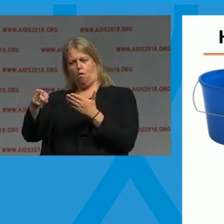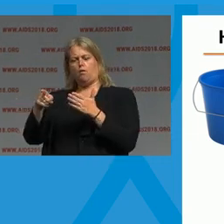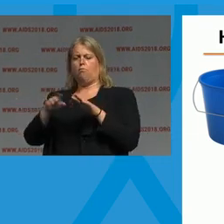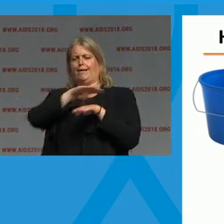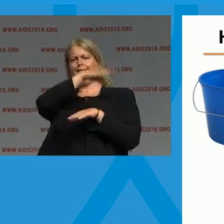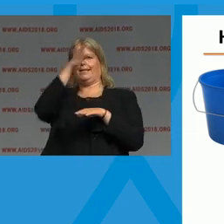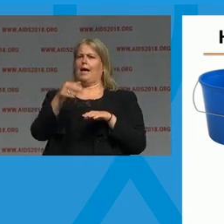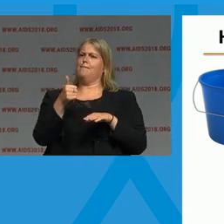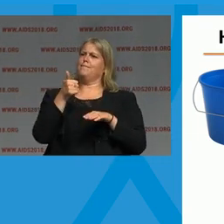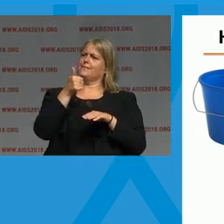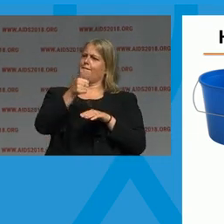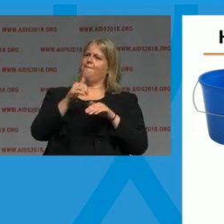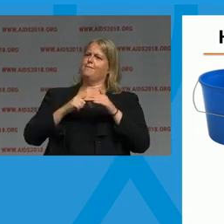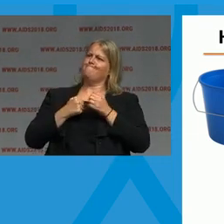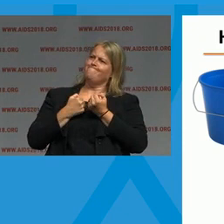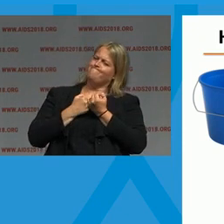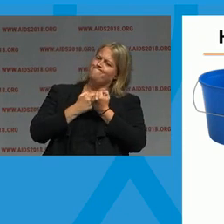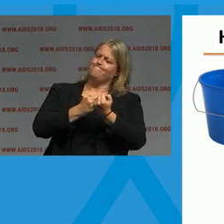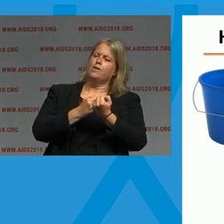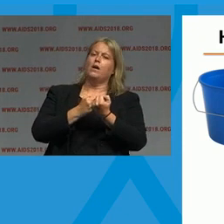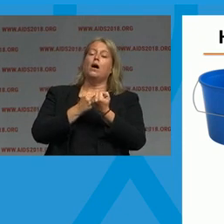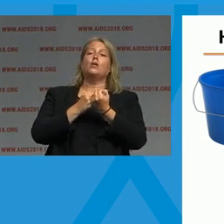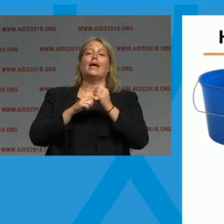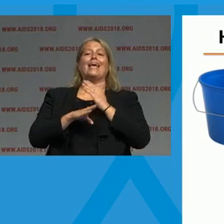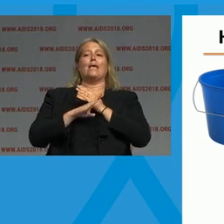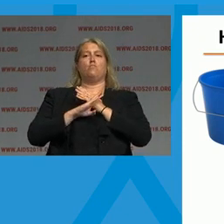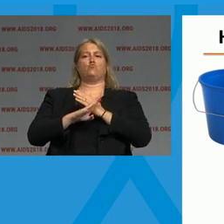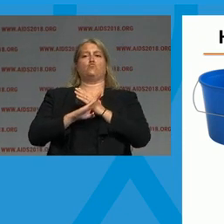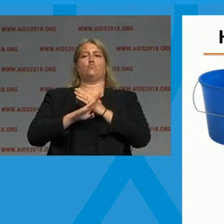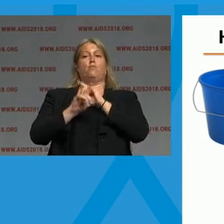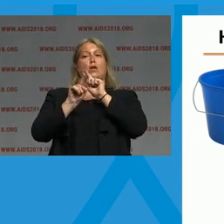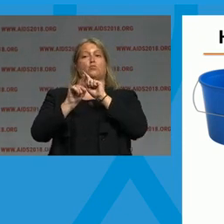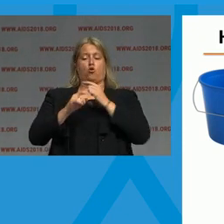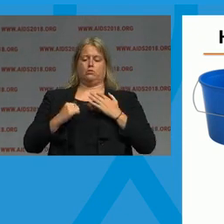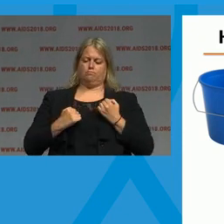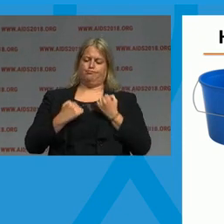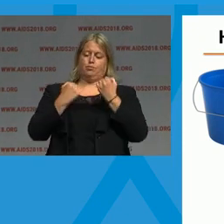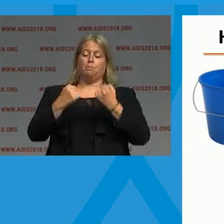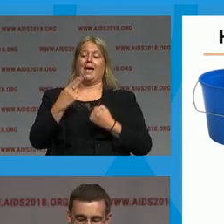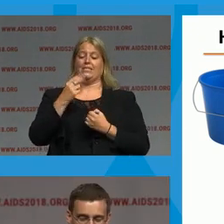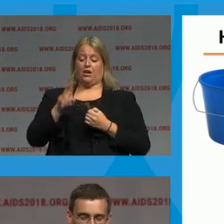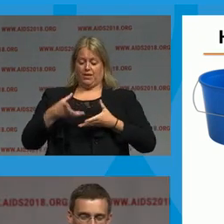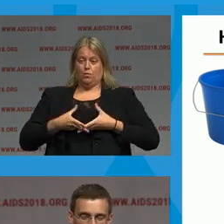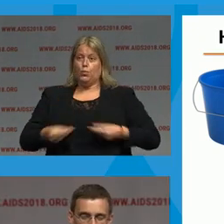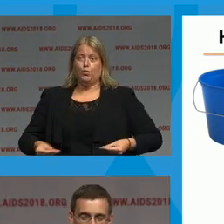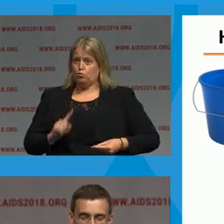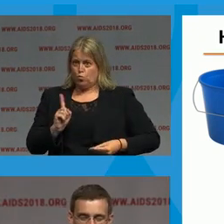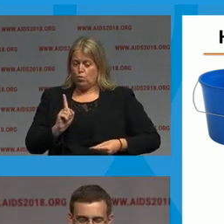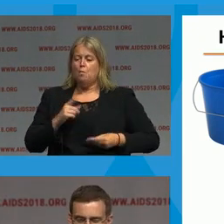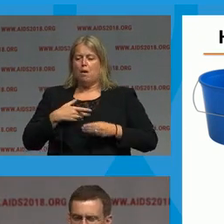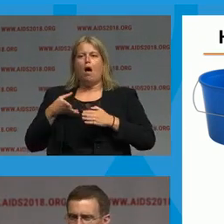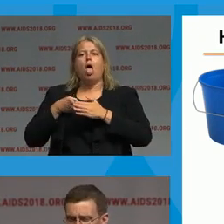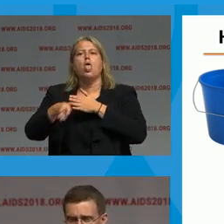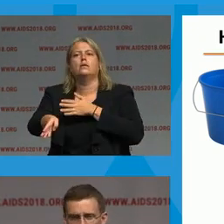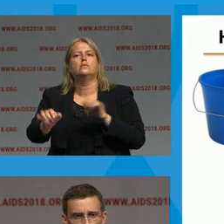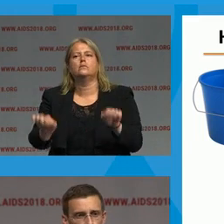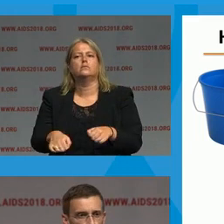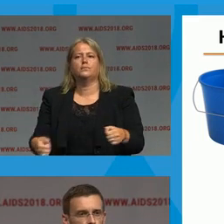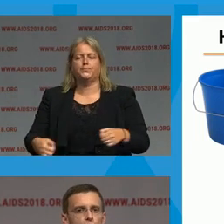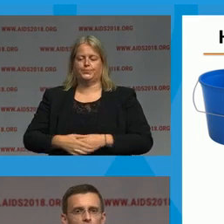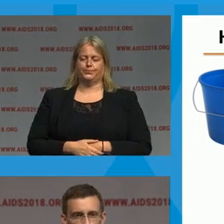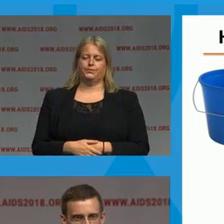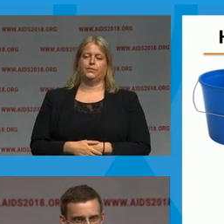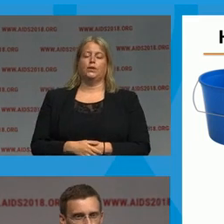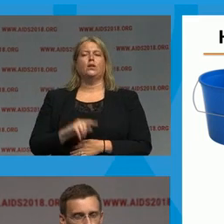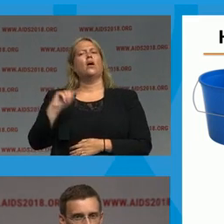dam. So we can strengthen the immune response so that the HIV isn't gone, but it doesn't do any damage. So the first approach